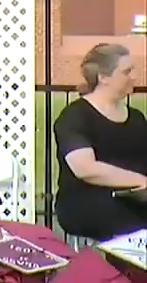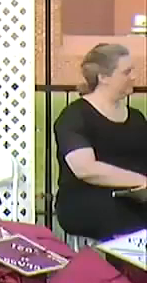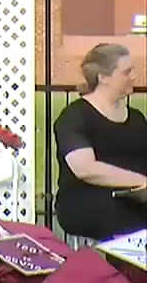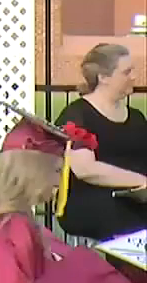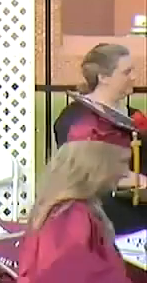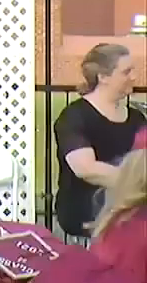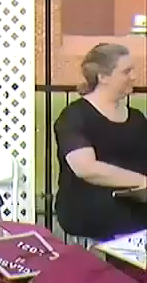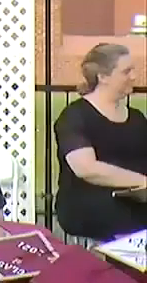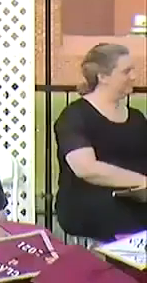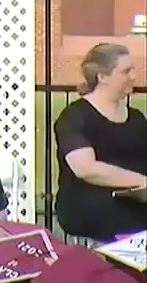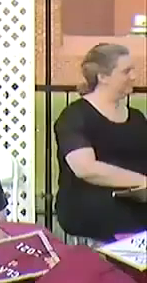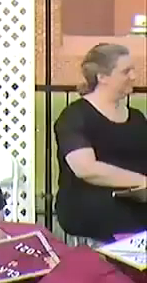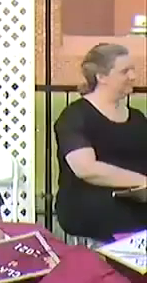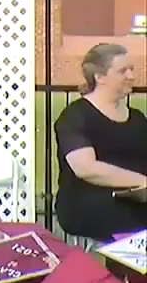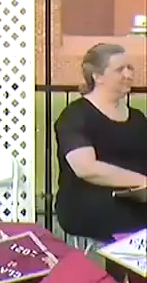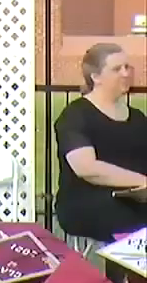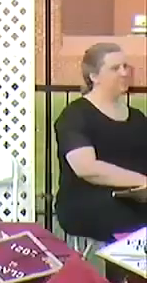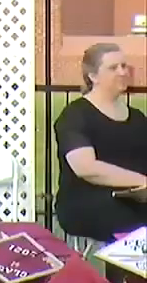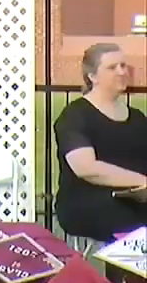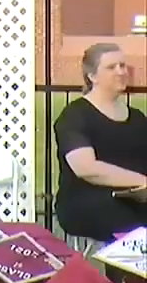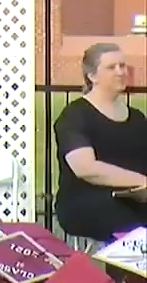Thomas Negri.